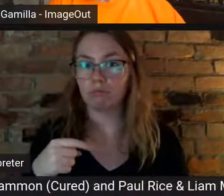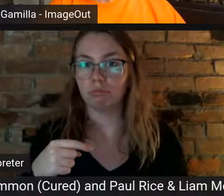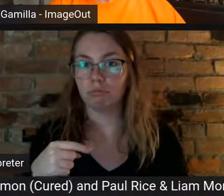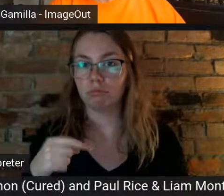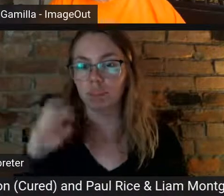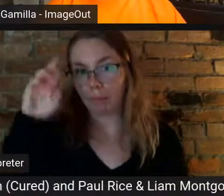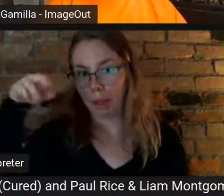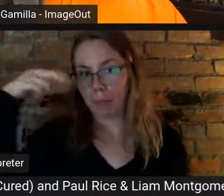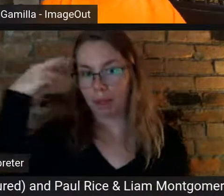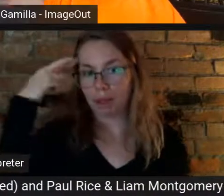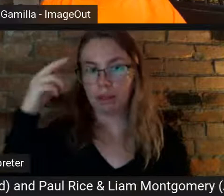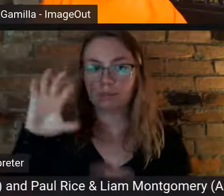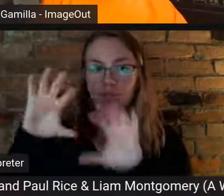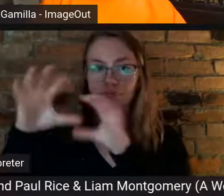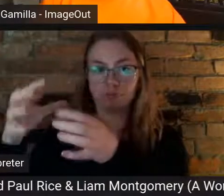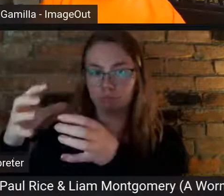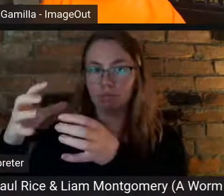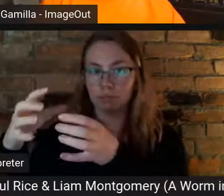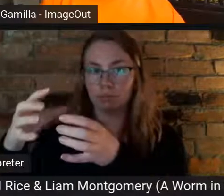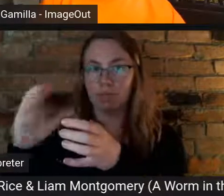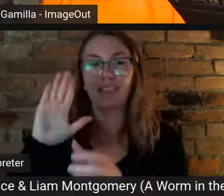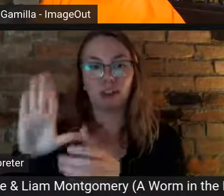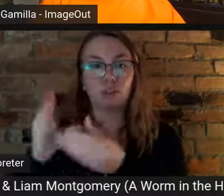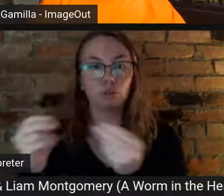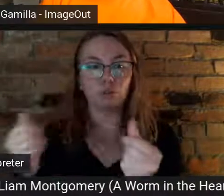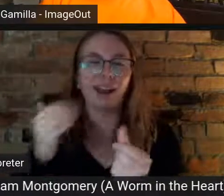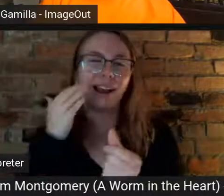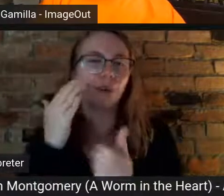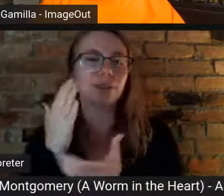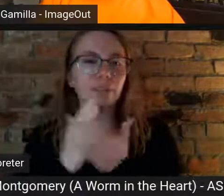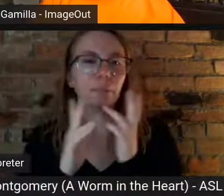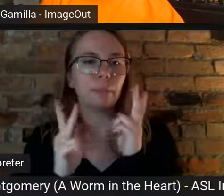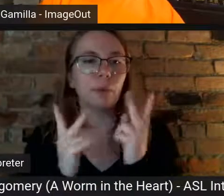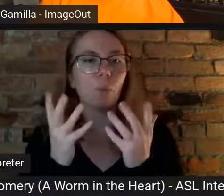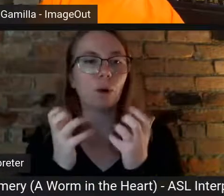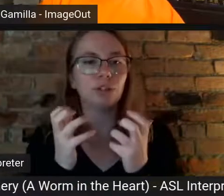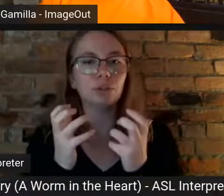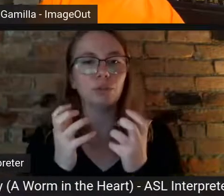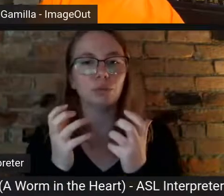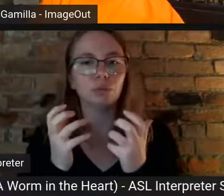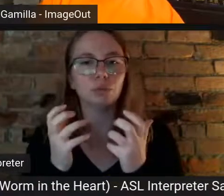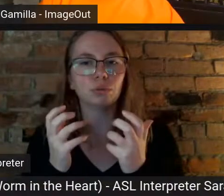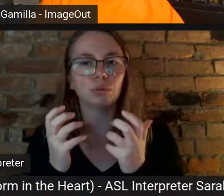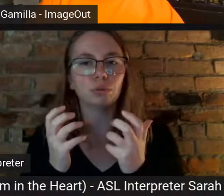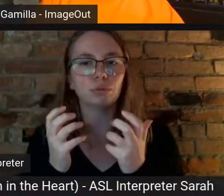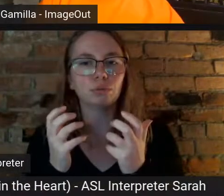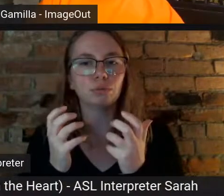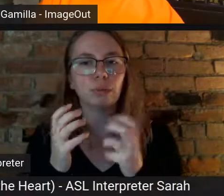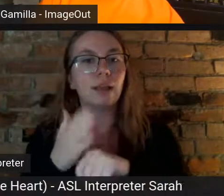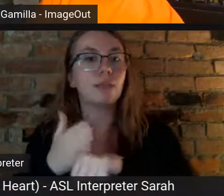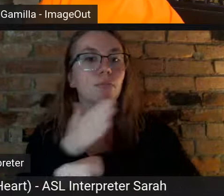the solution is, I know that some people want to work with the society that they're in, but